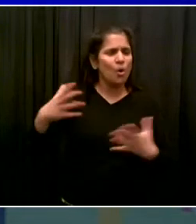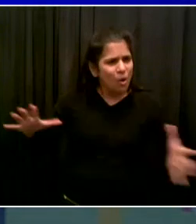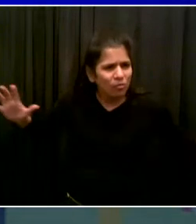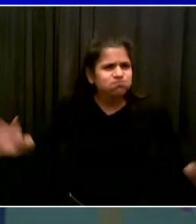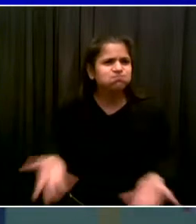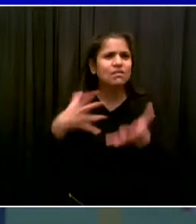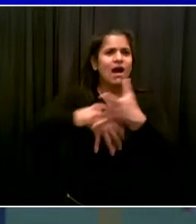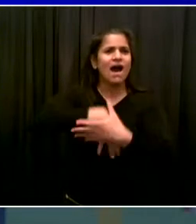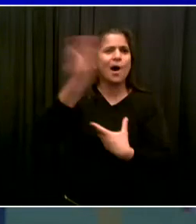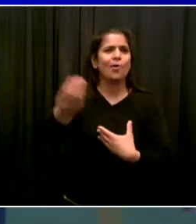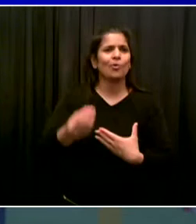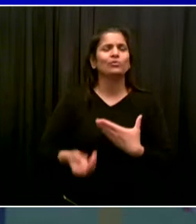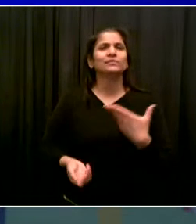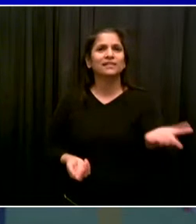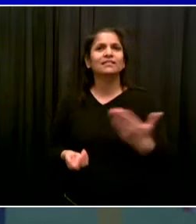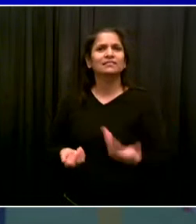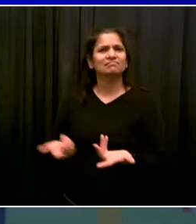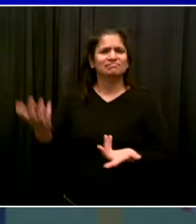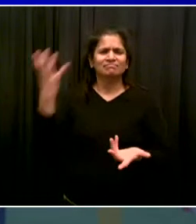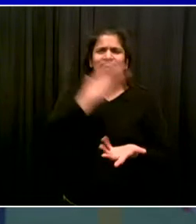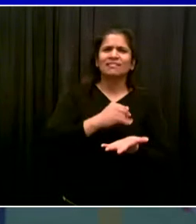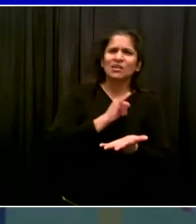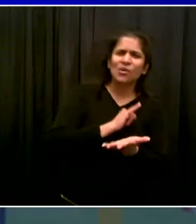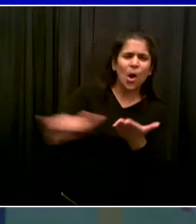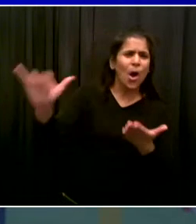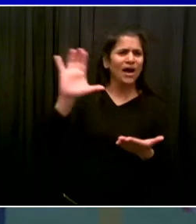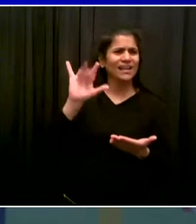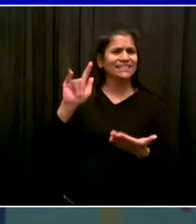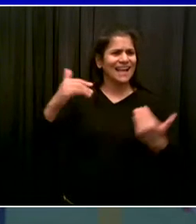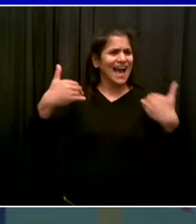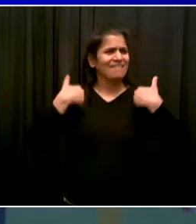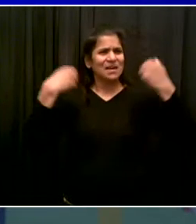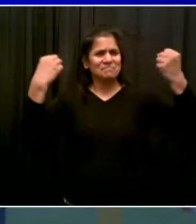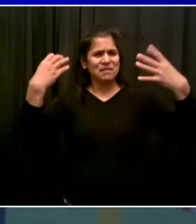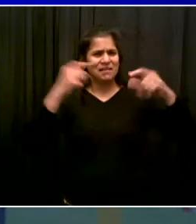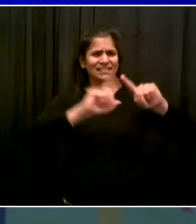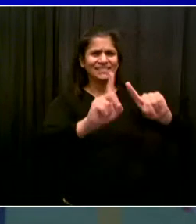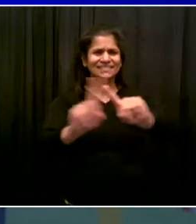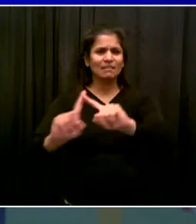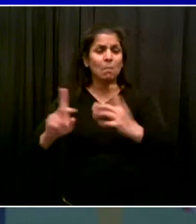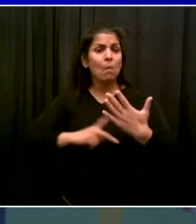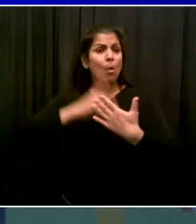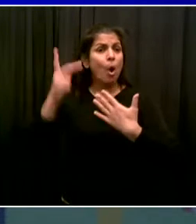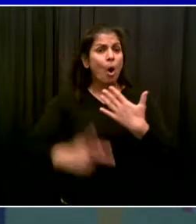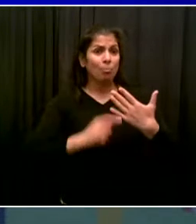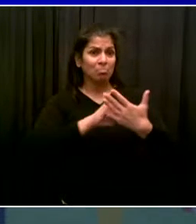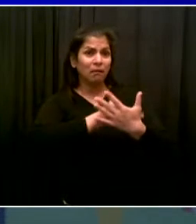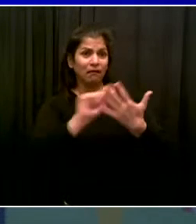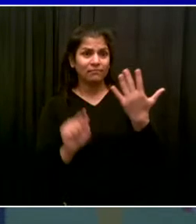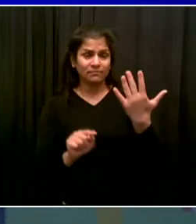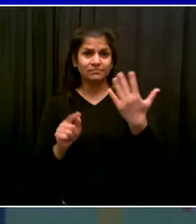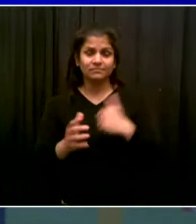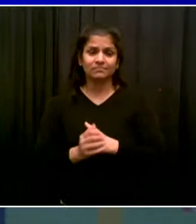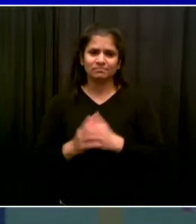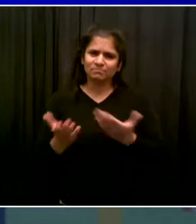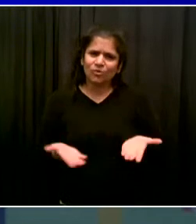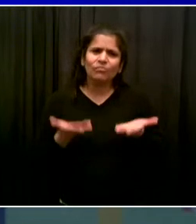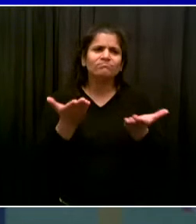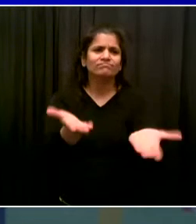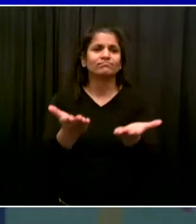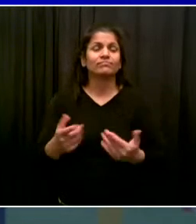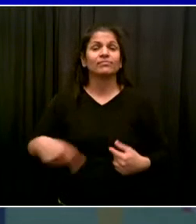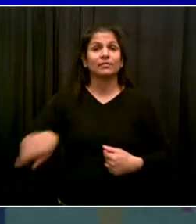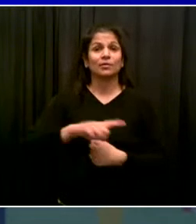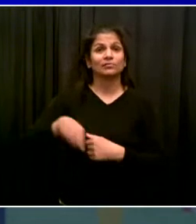weeks and really, really add to their knowledge and also have just a wonderful experience all around. So we're going to